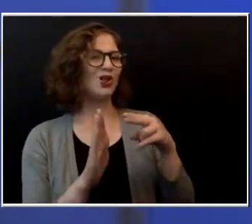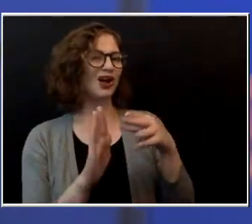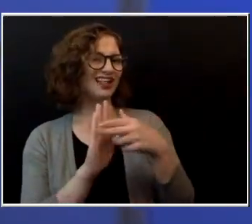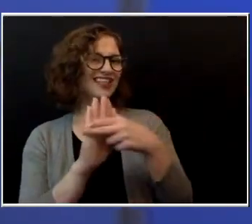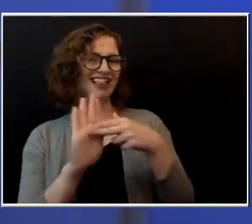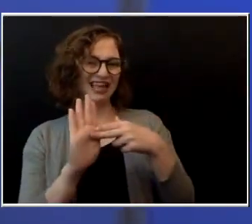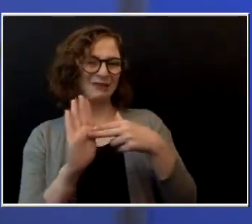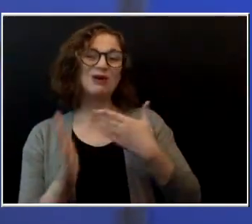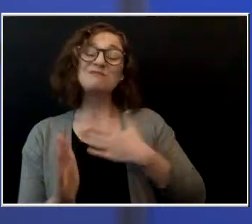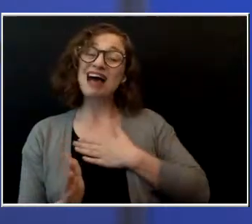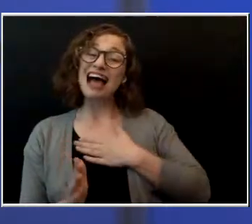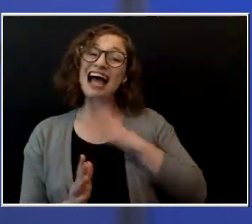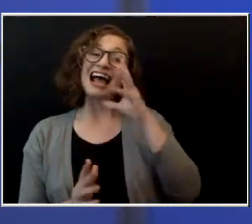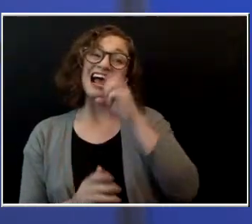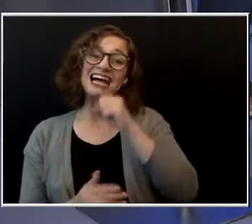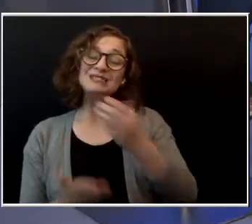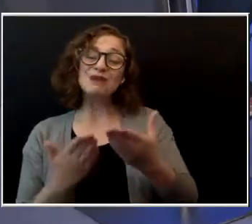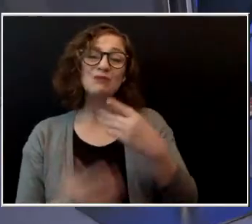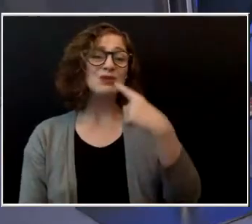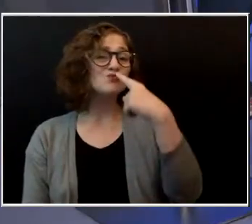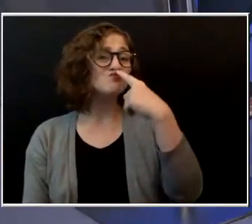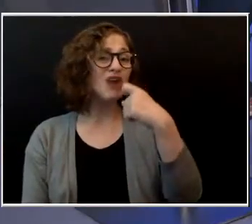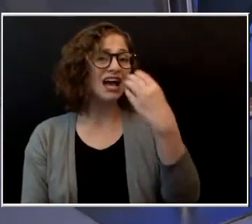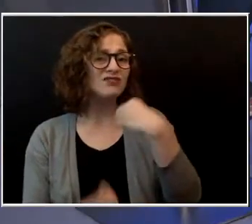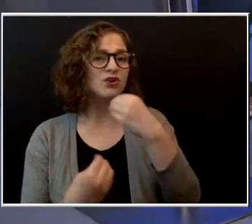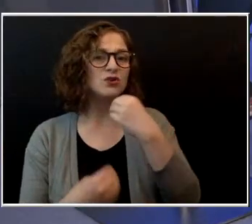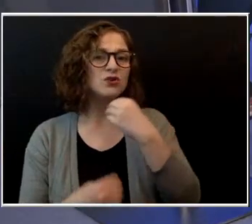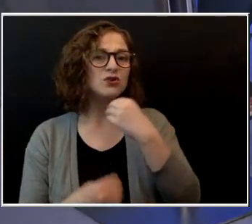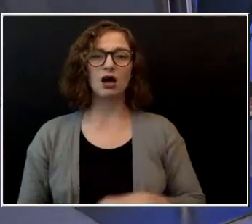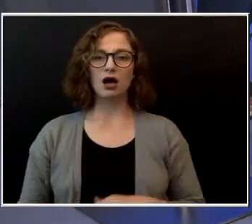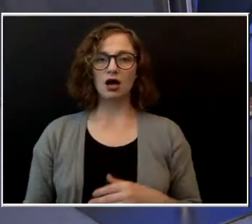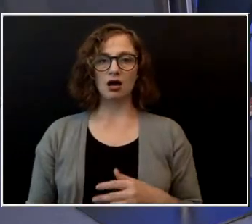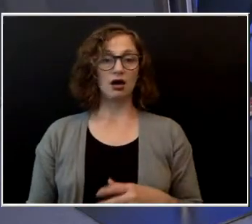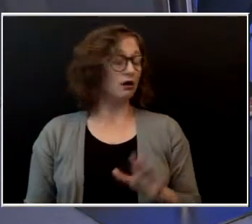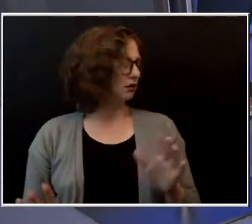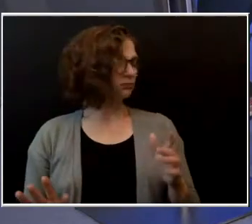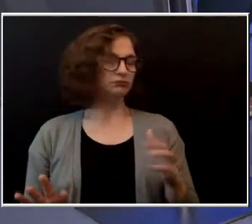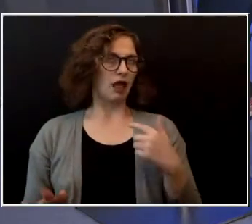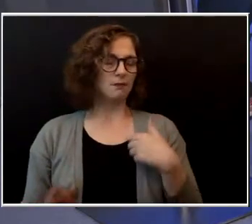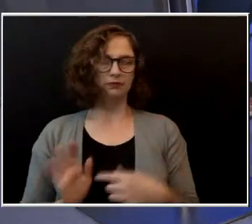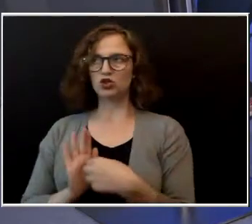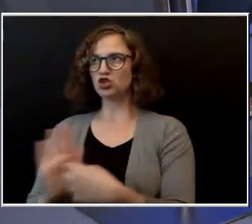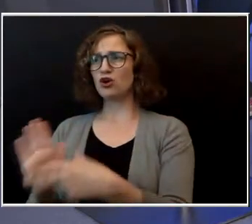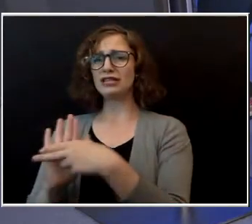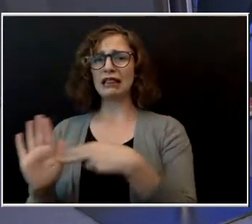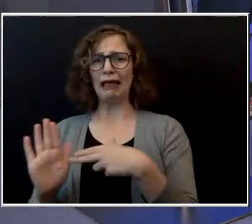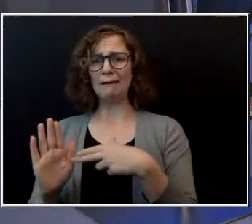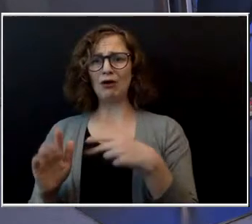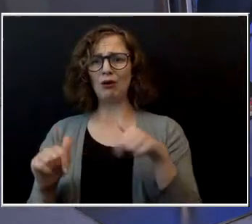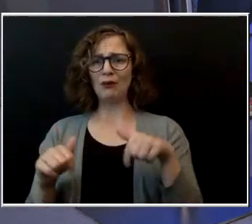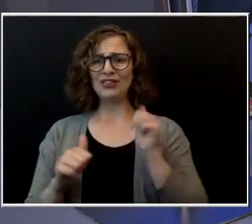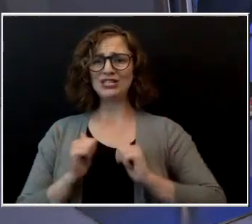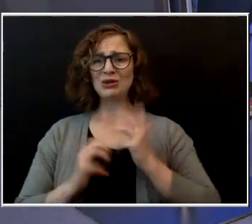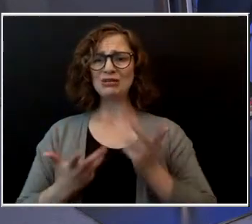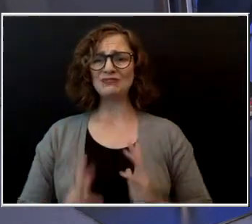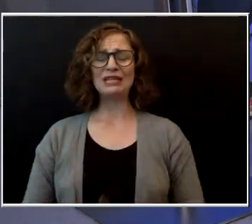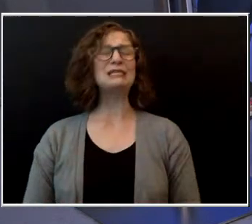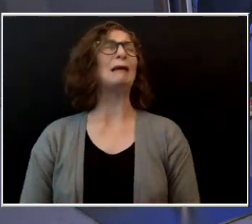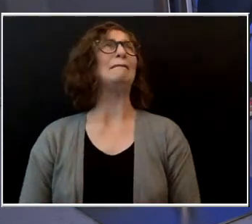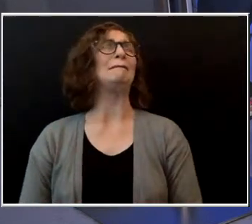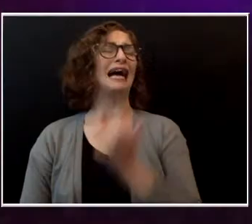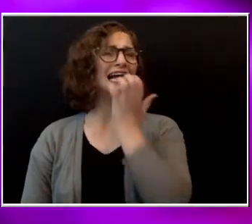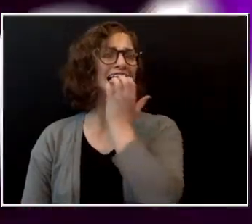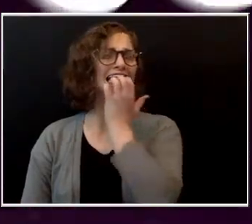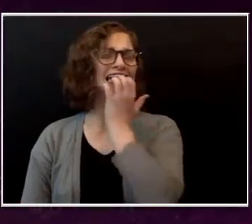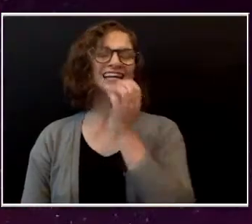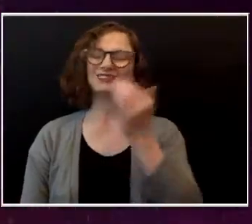eat it. You just want to be cautious. I got some here. I'm going to show you the label. We're going to go after and look at that just after this program. Okay, well, we know many of you have questions, so we're going to